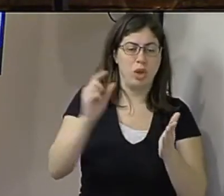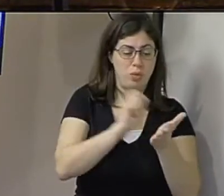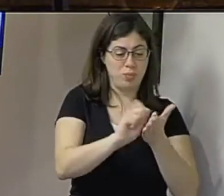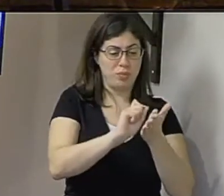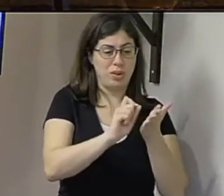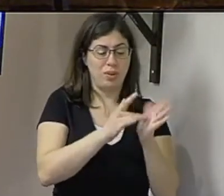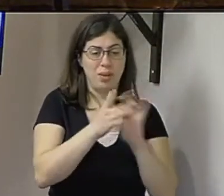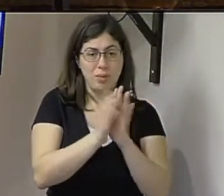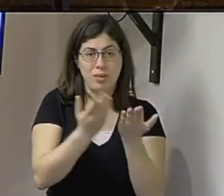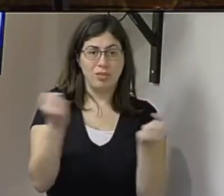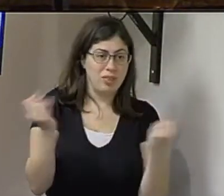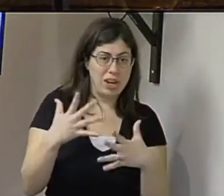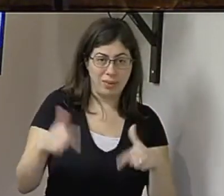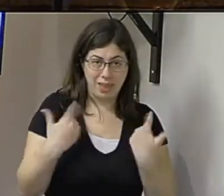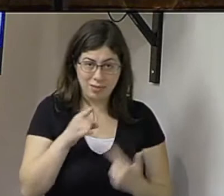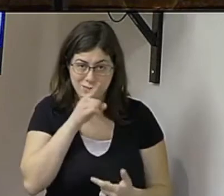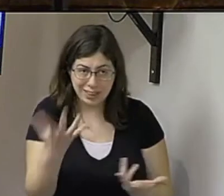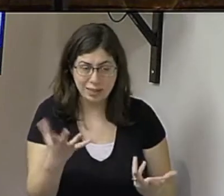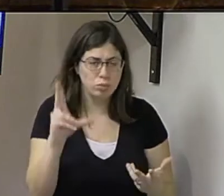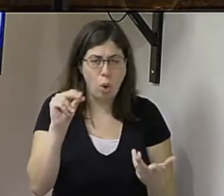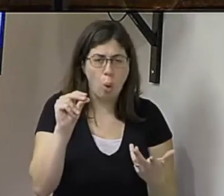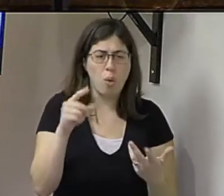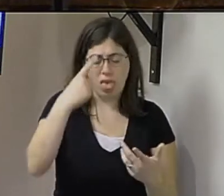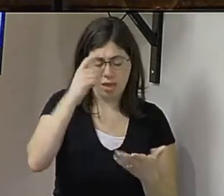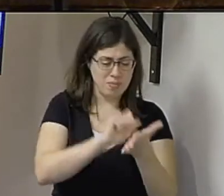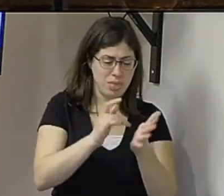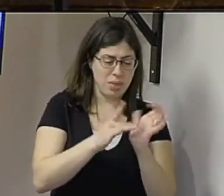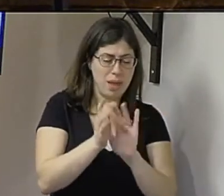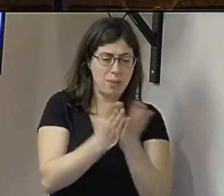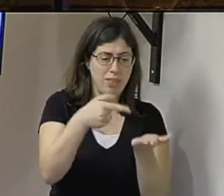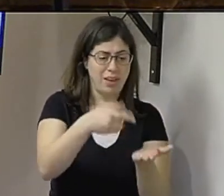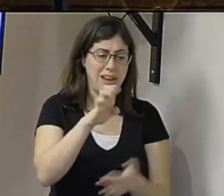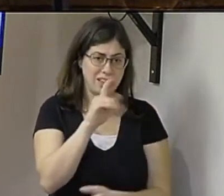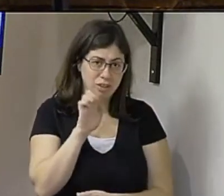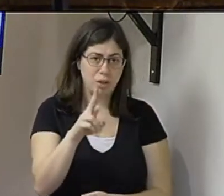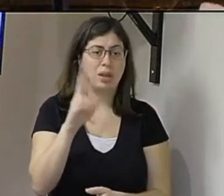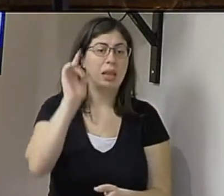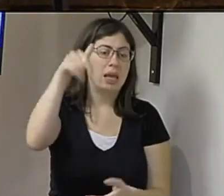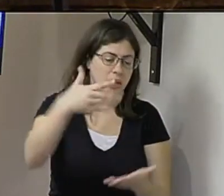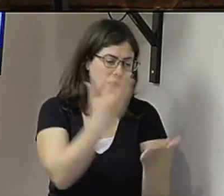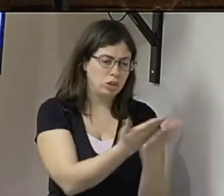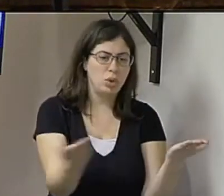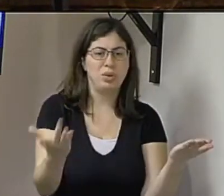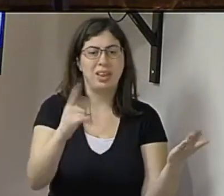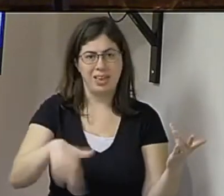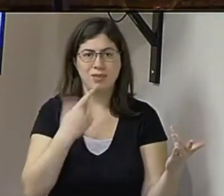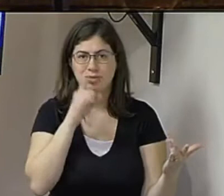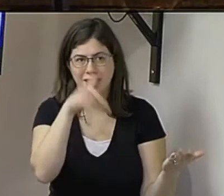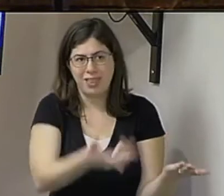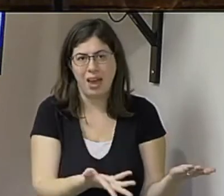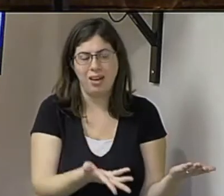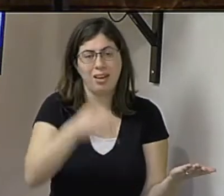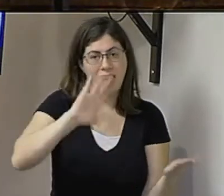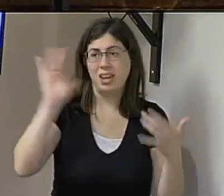afraid of what life is really like? No, I don't think so at all. I think Scripture in the book of Esther, as we're going to continue to read, it lays out exactly what life is like and says, you know what?